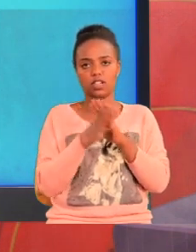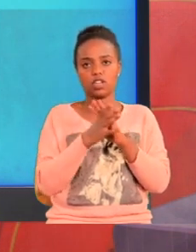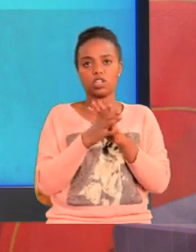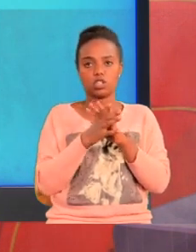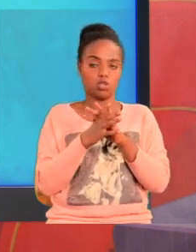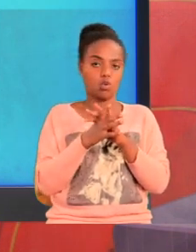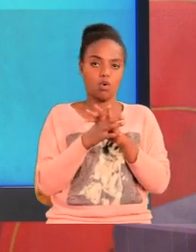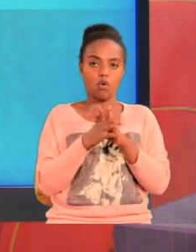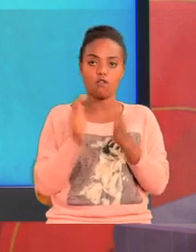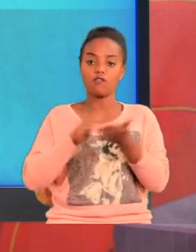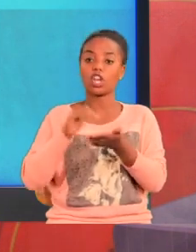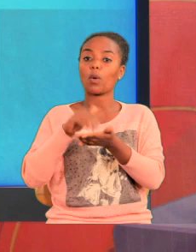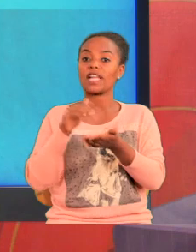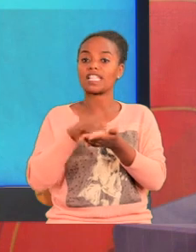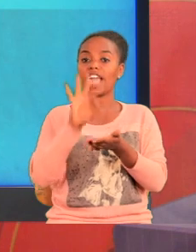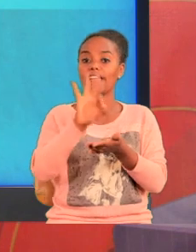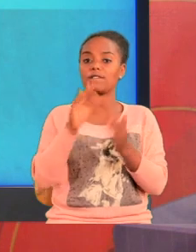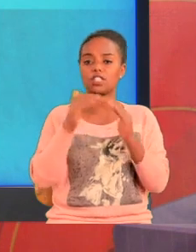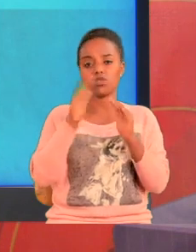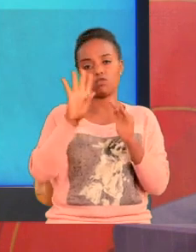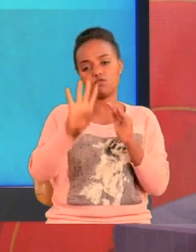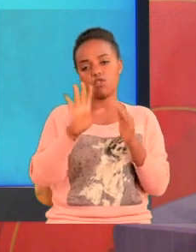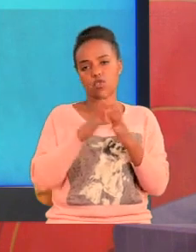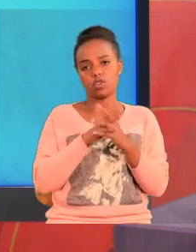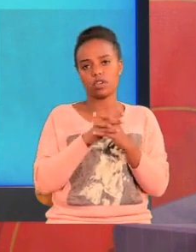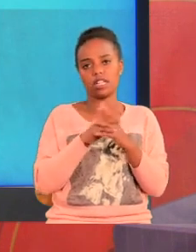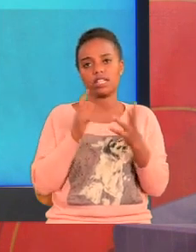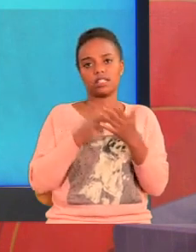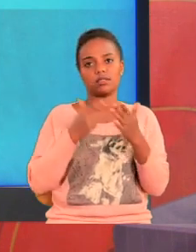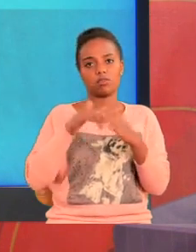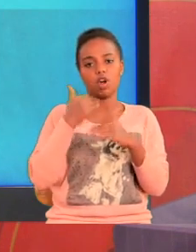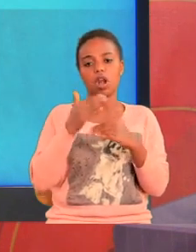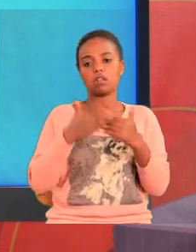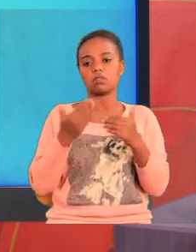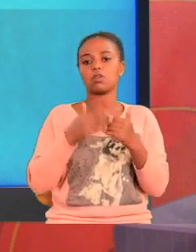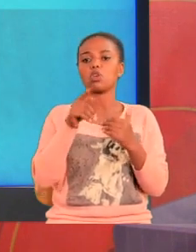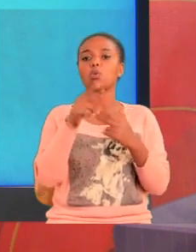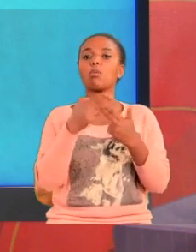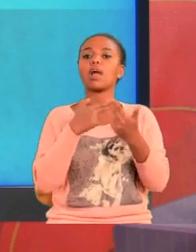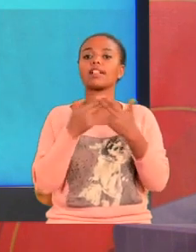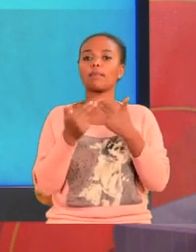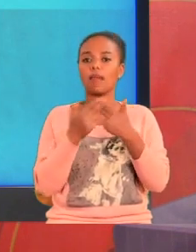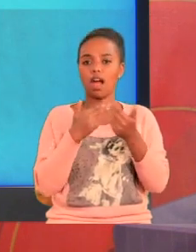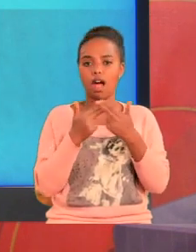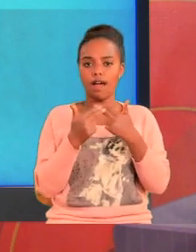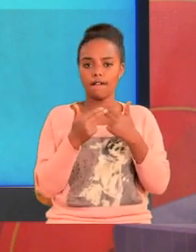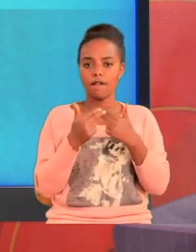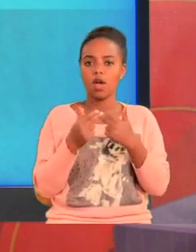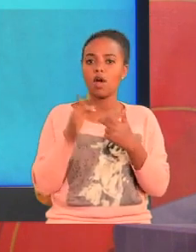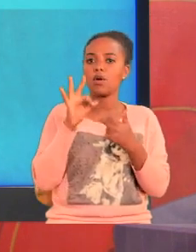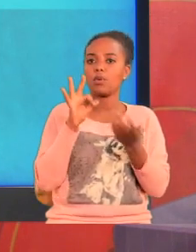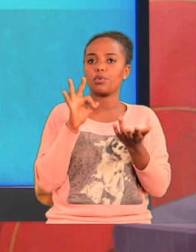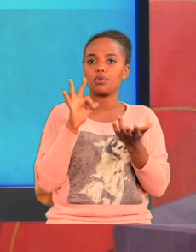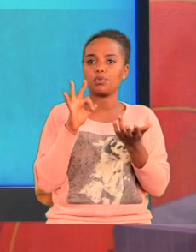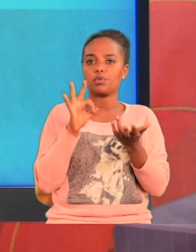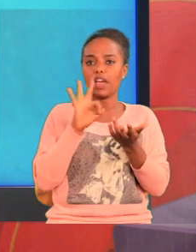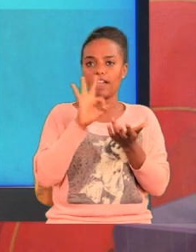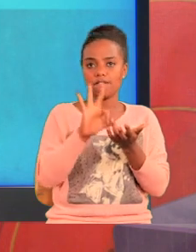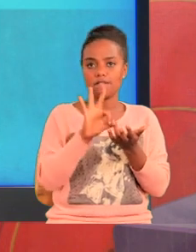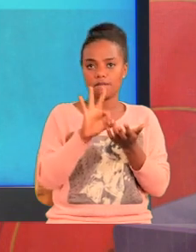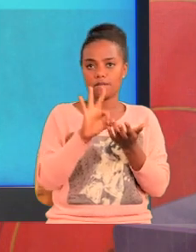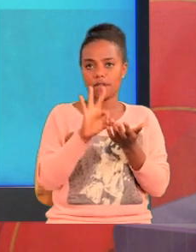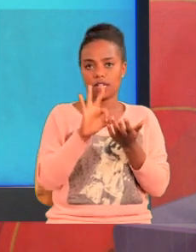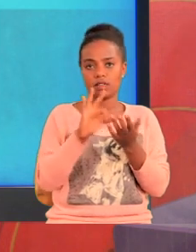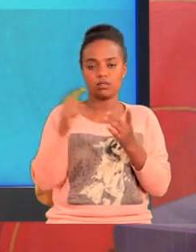frequency it is 4. After that, simply you multiply the frequencies of each class with its